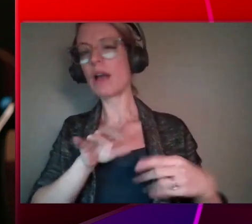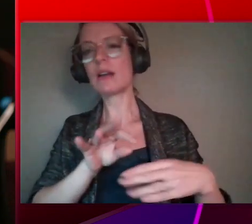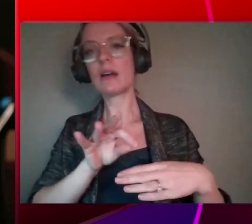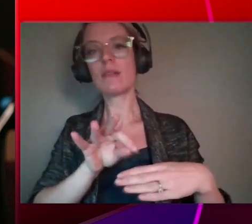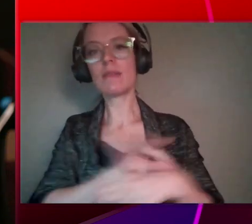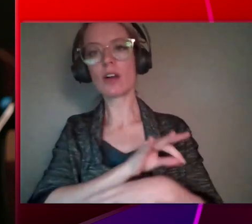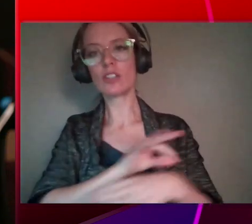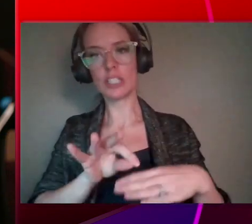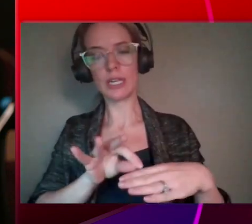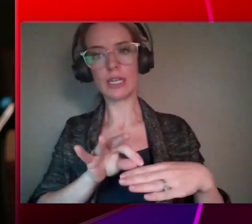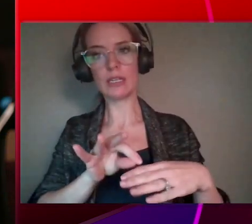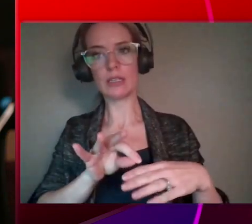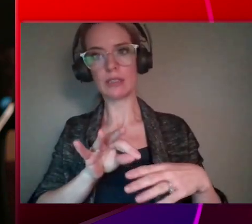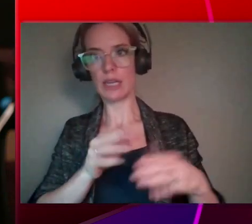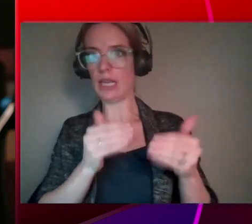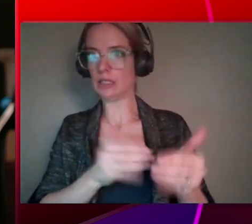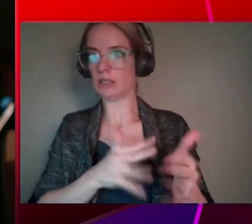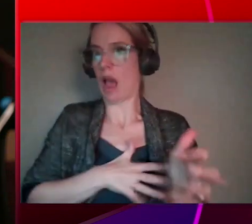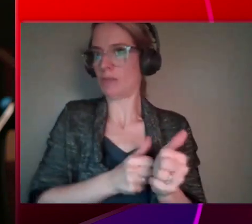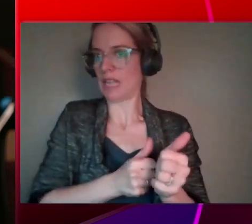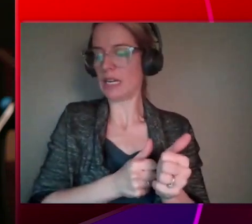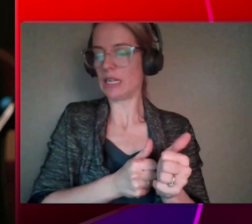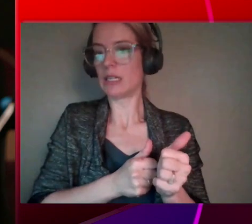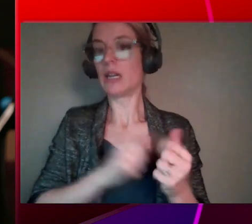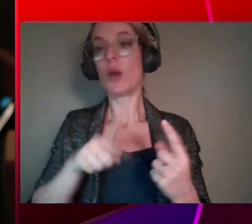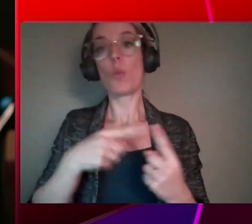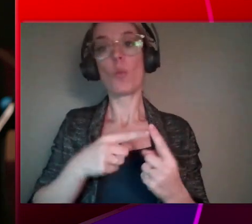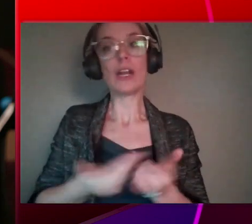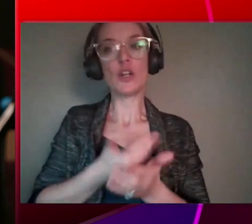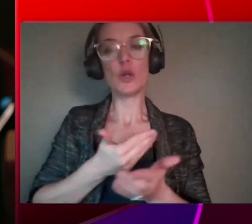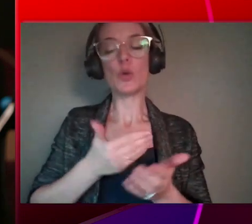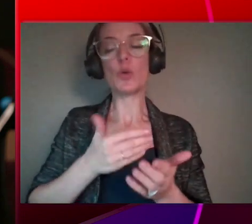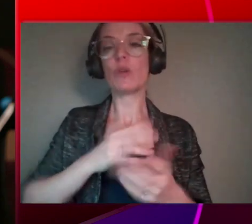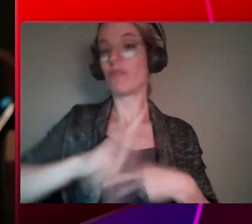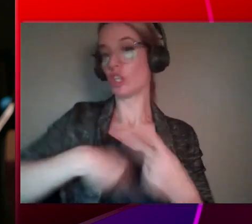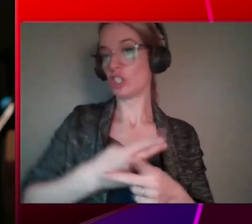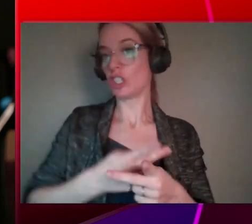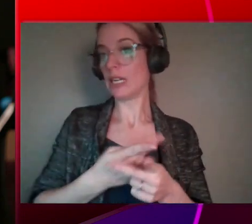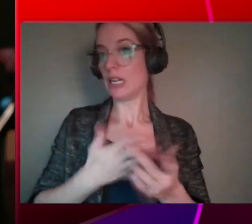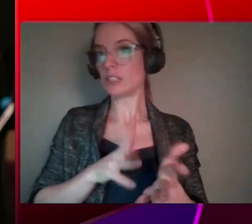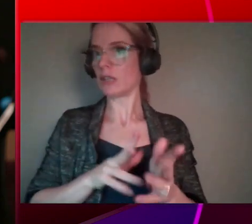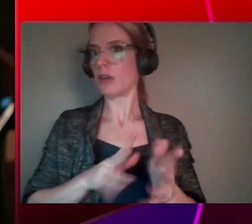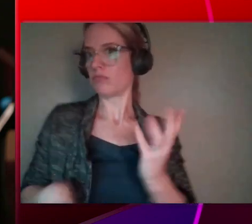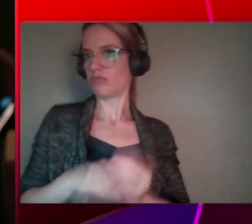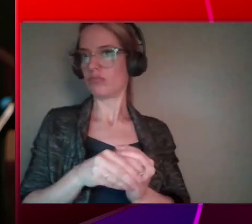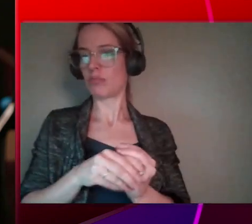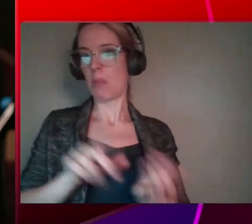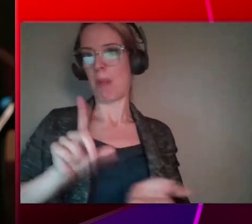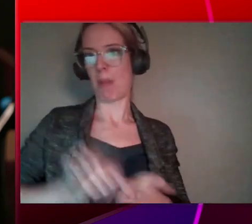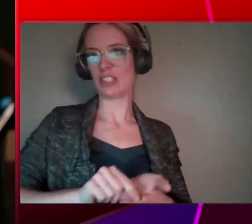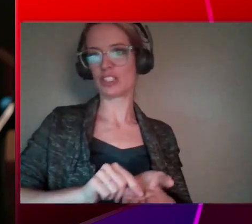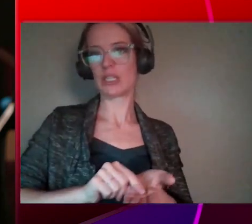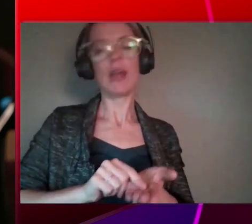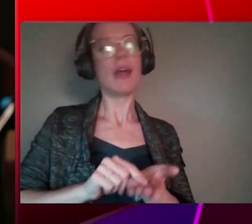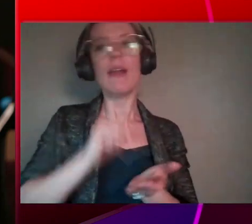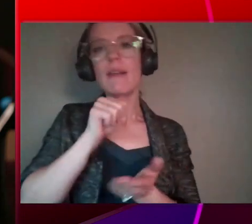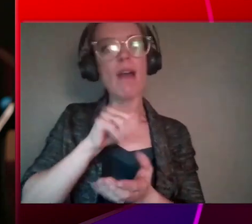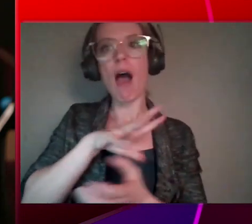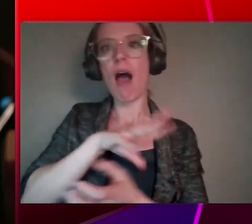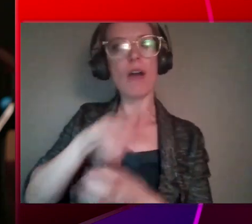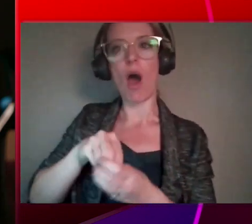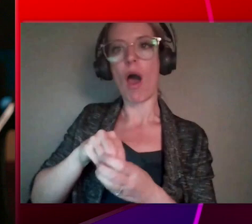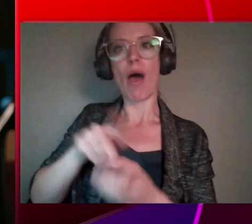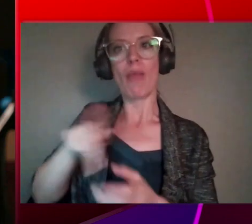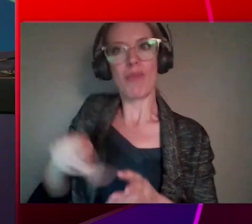is updated and when a new version is published, not on the path of an invoke. And then after